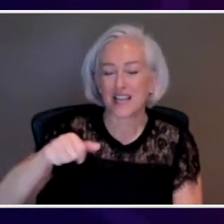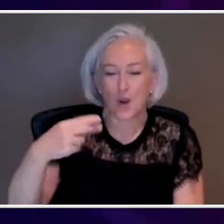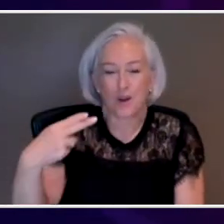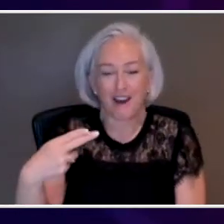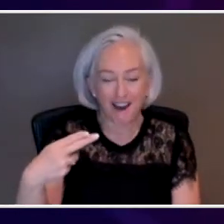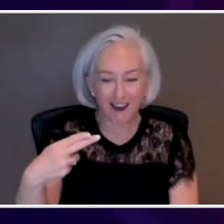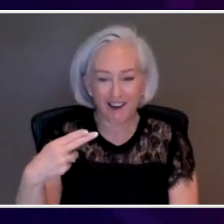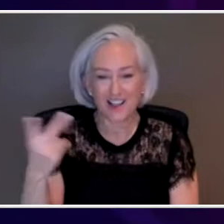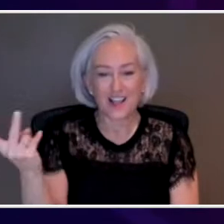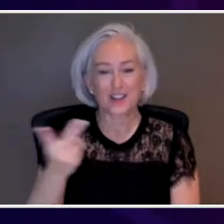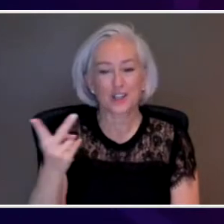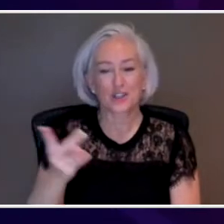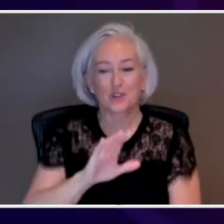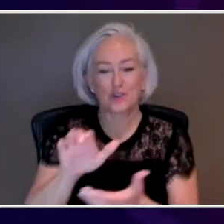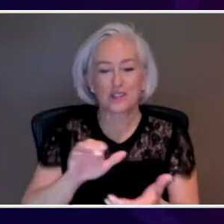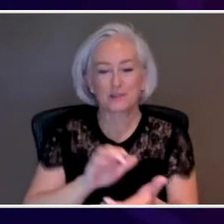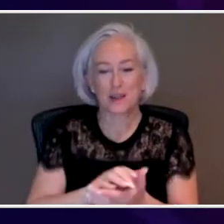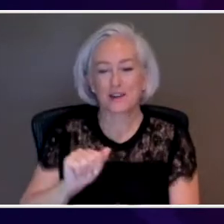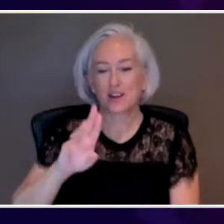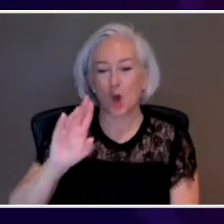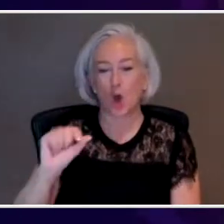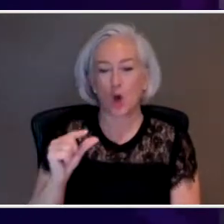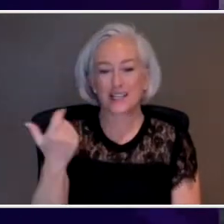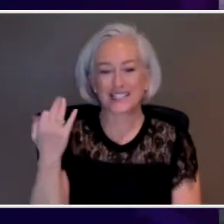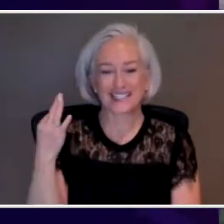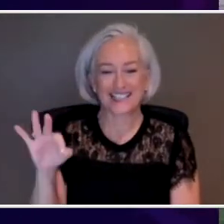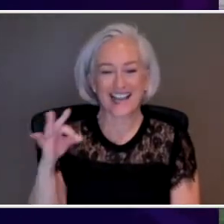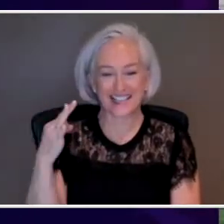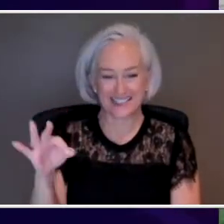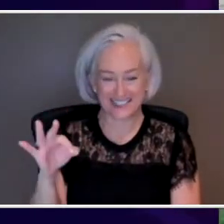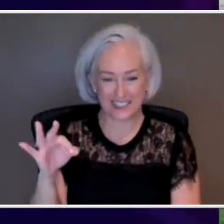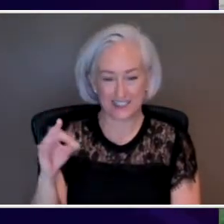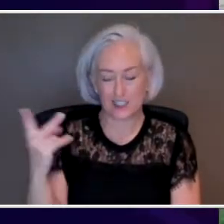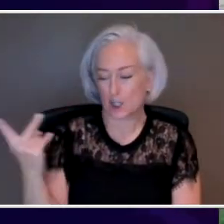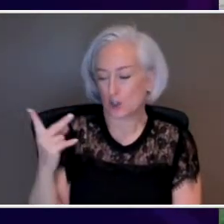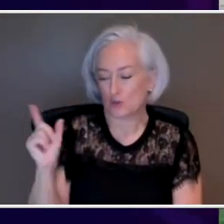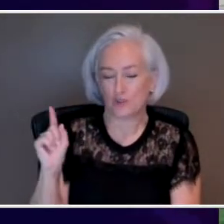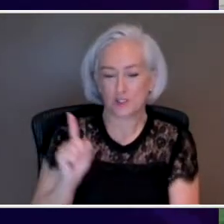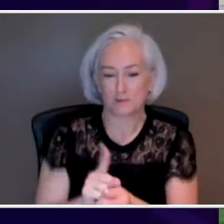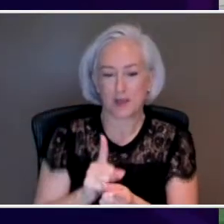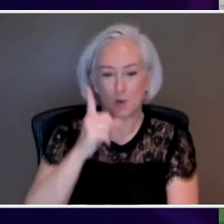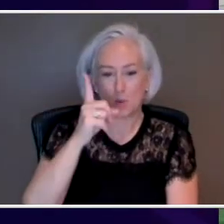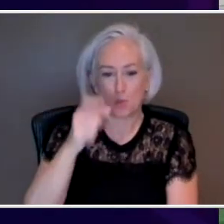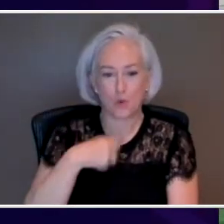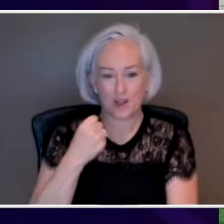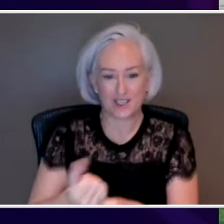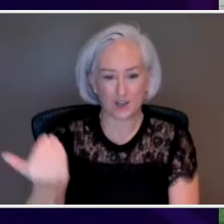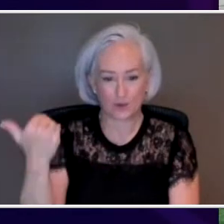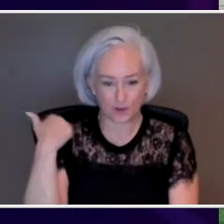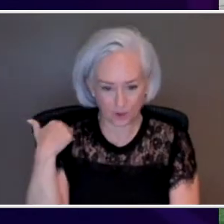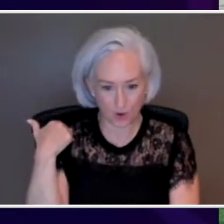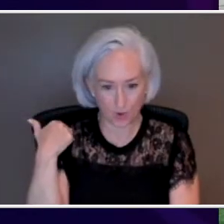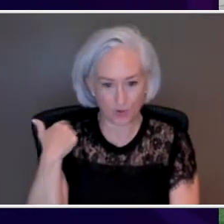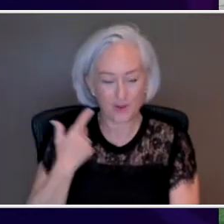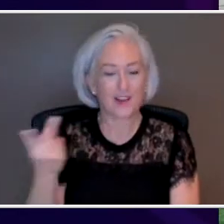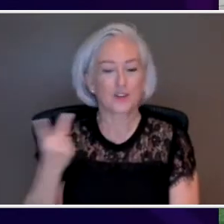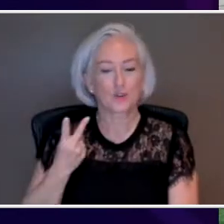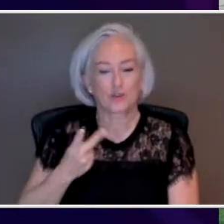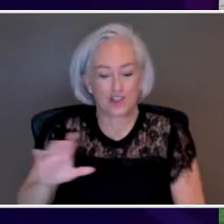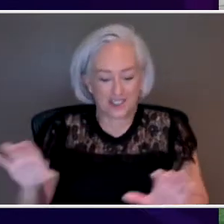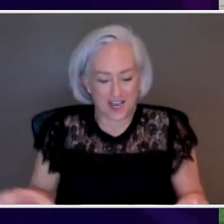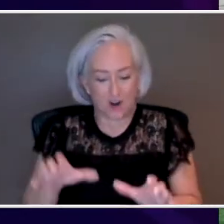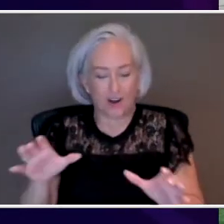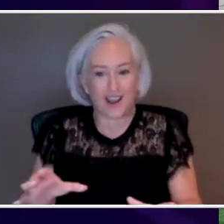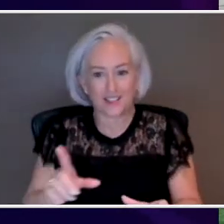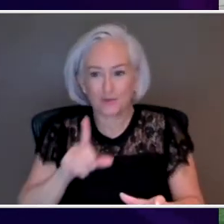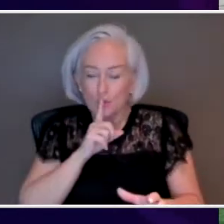got married August 19th. We met about a year ago. We're both pretty active, hit it off pretty quick. Sometimes when you